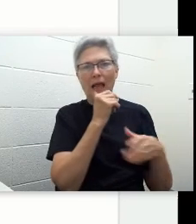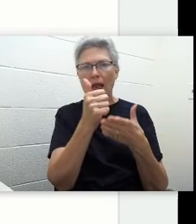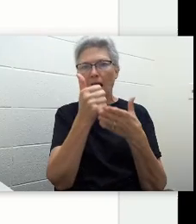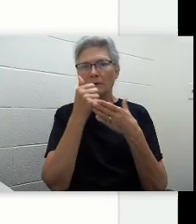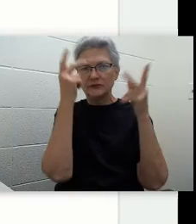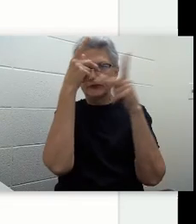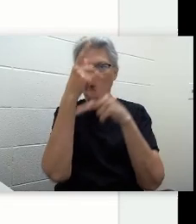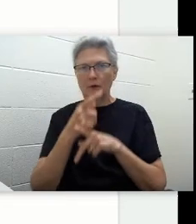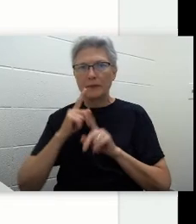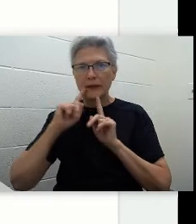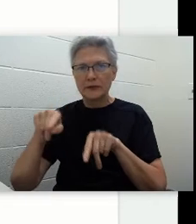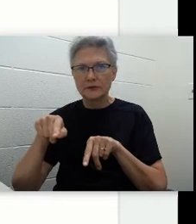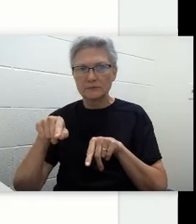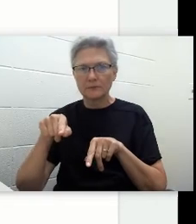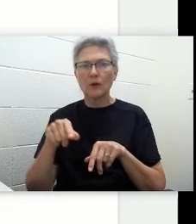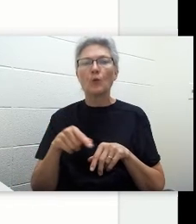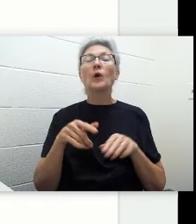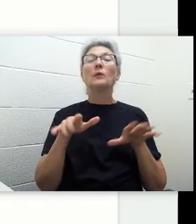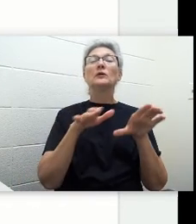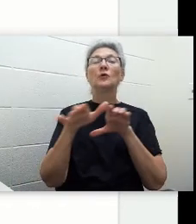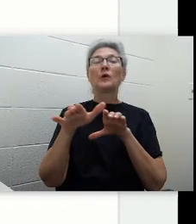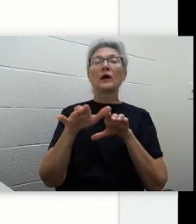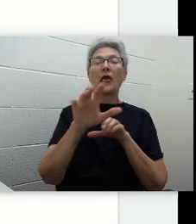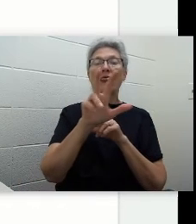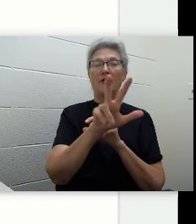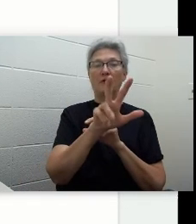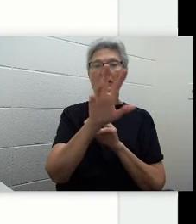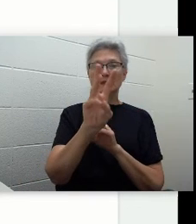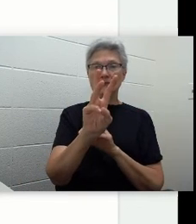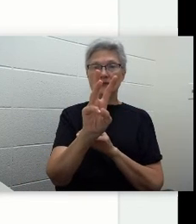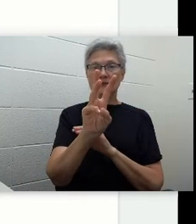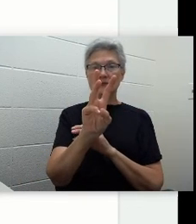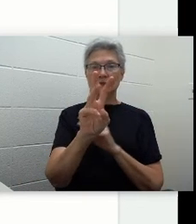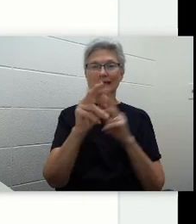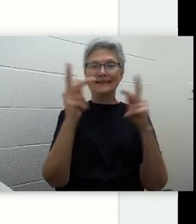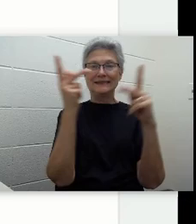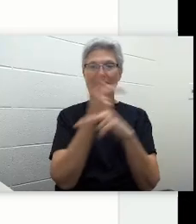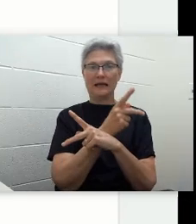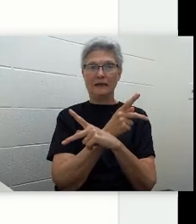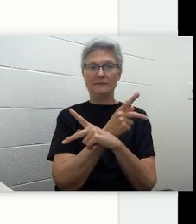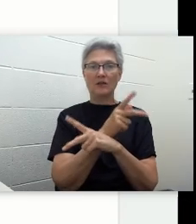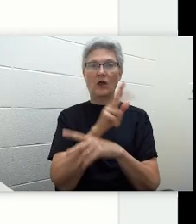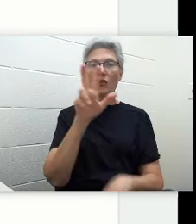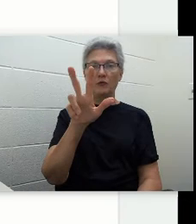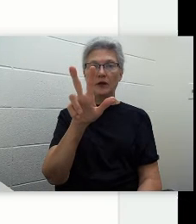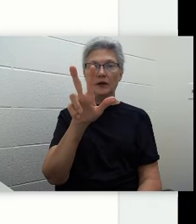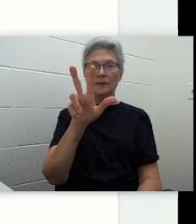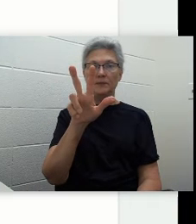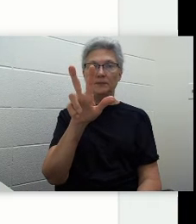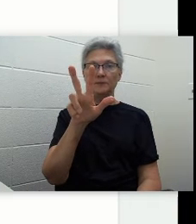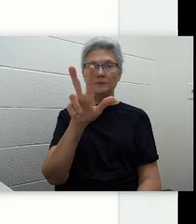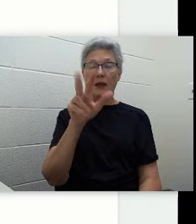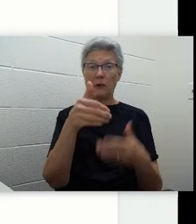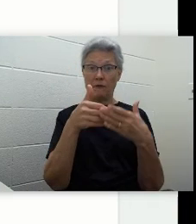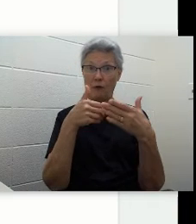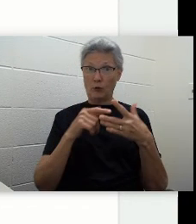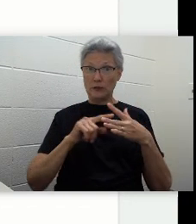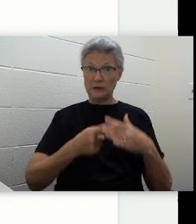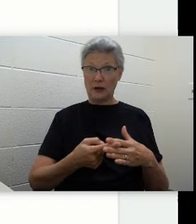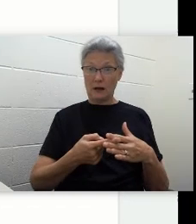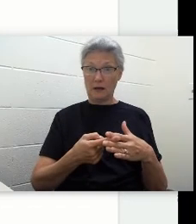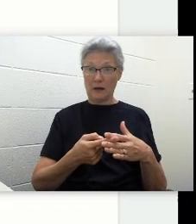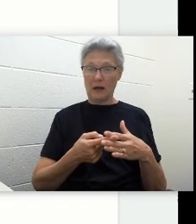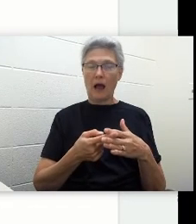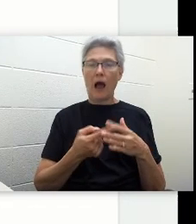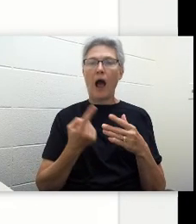problem. Looks like we will be doing 36 times 3. And before we even get started,